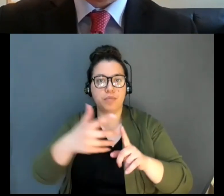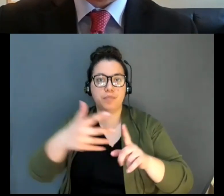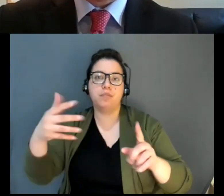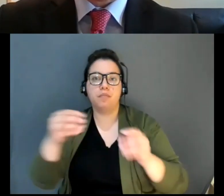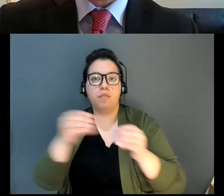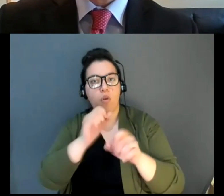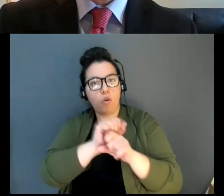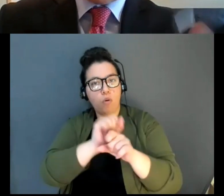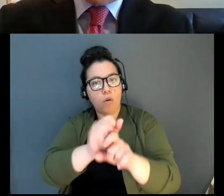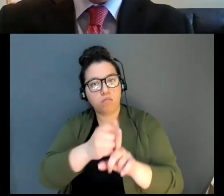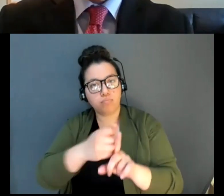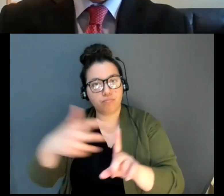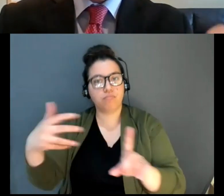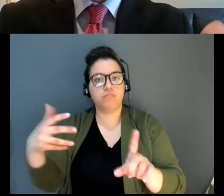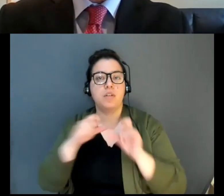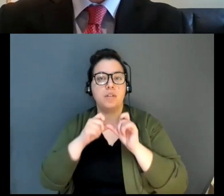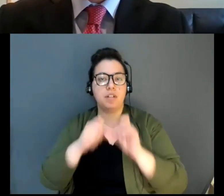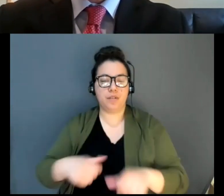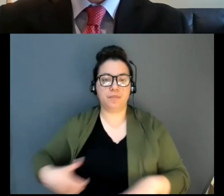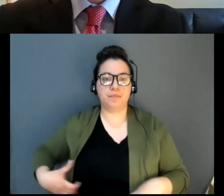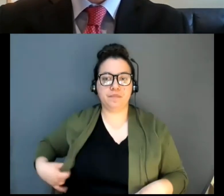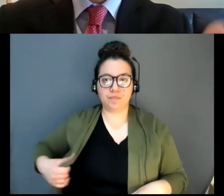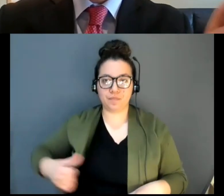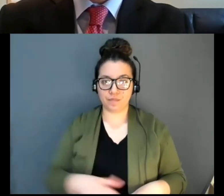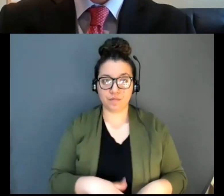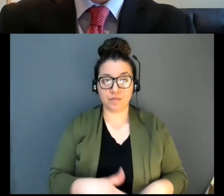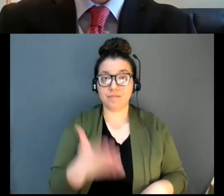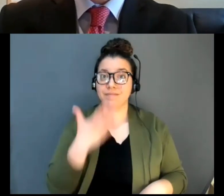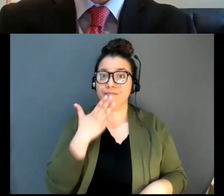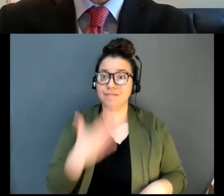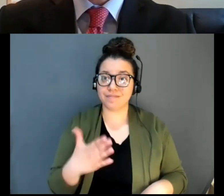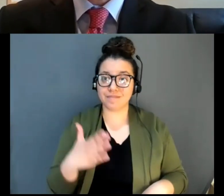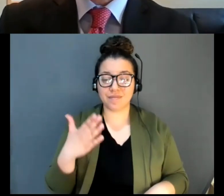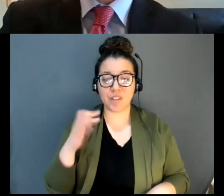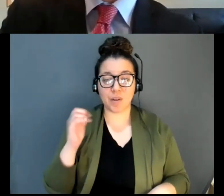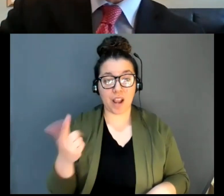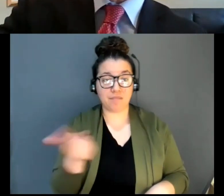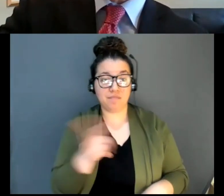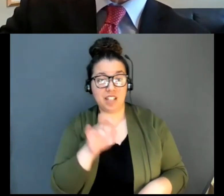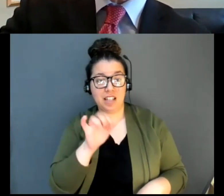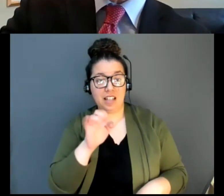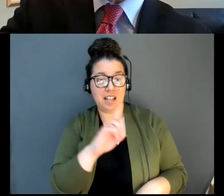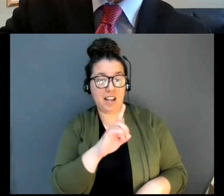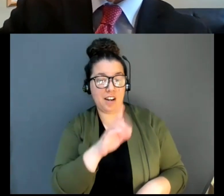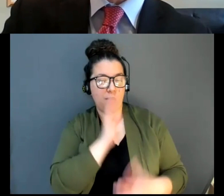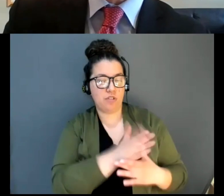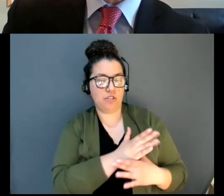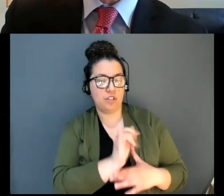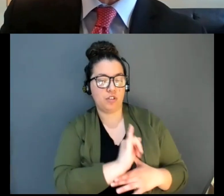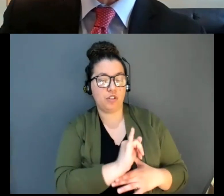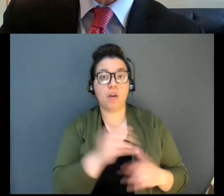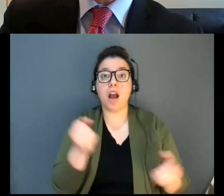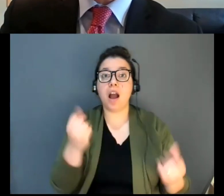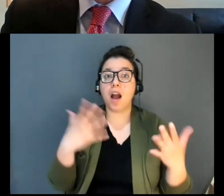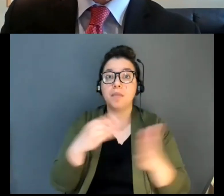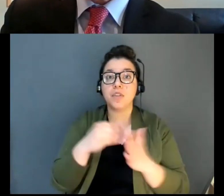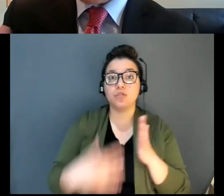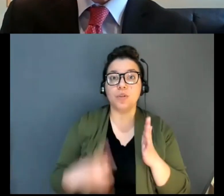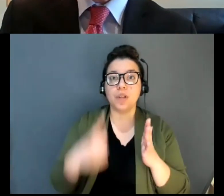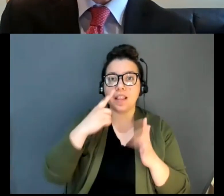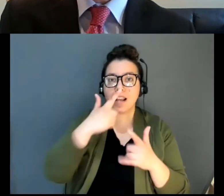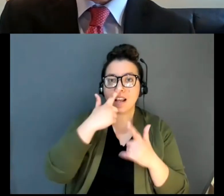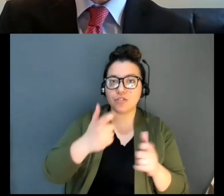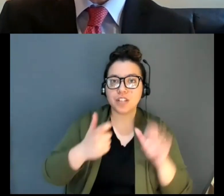things that I'm working on right now. I'll let, thank you for that. I'll let Leonard share his in just a second. How many students think that's interesting, what she's doing? I